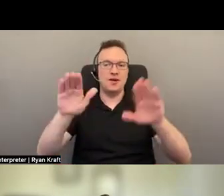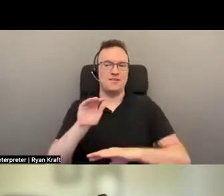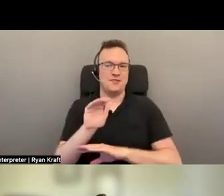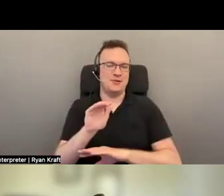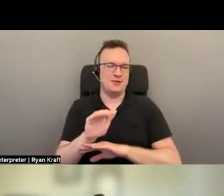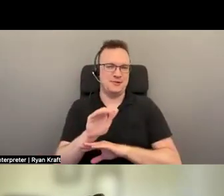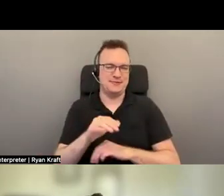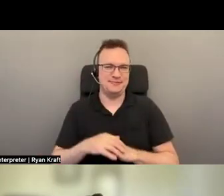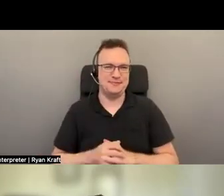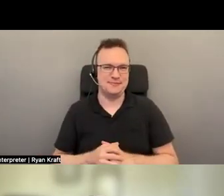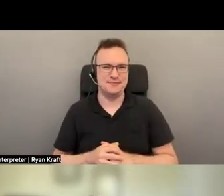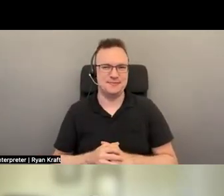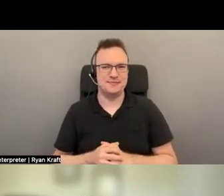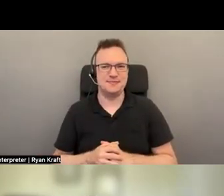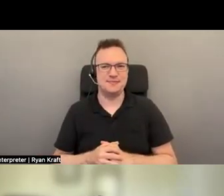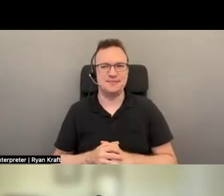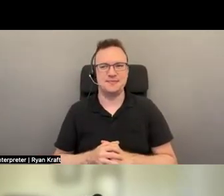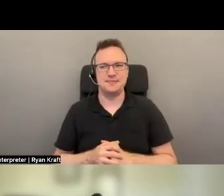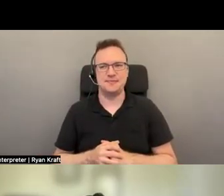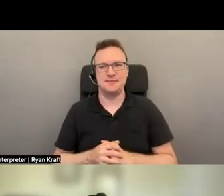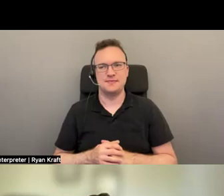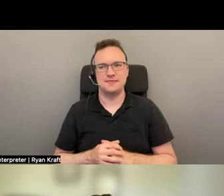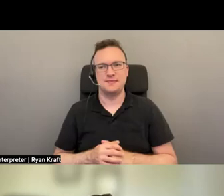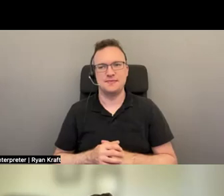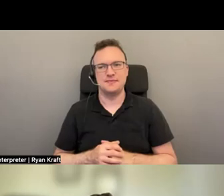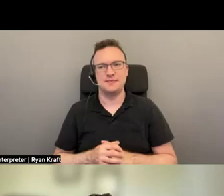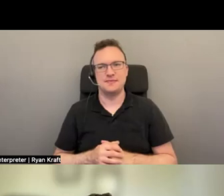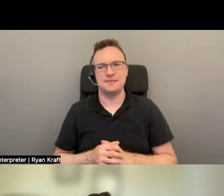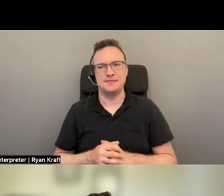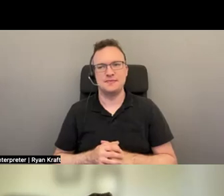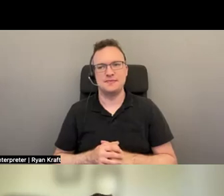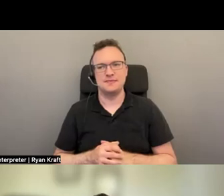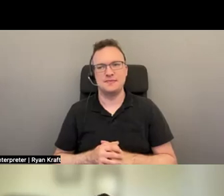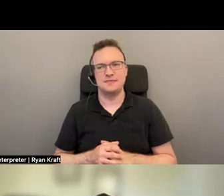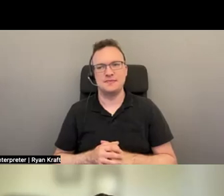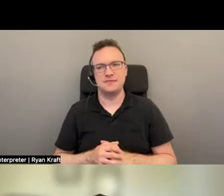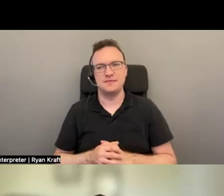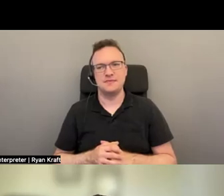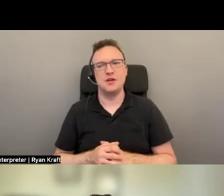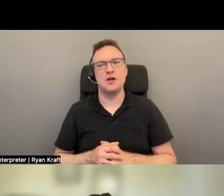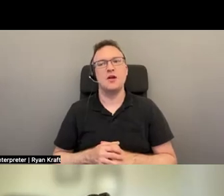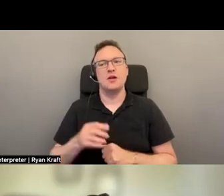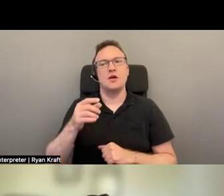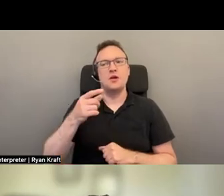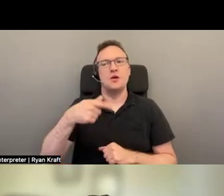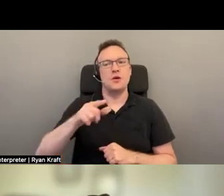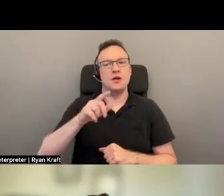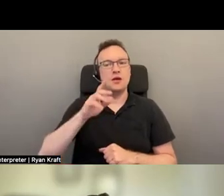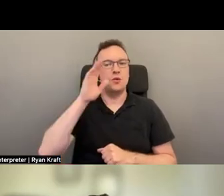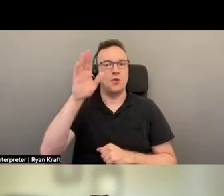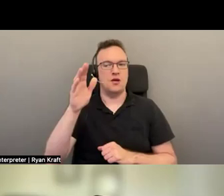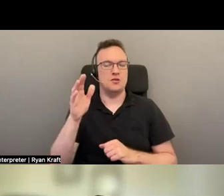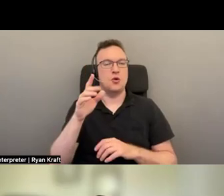wonderful afternoon. We will send an email once